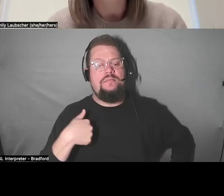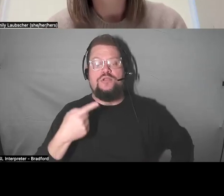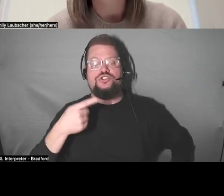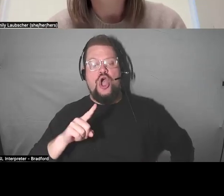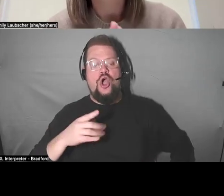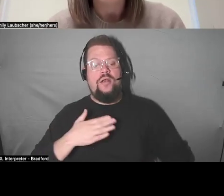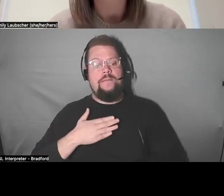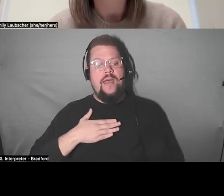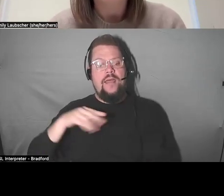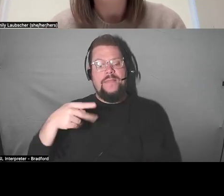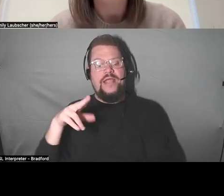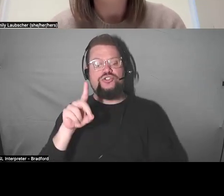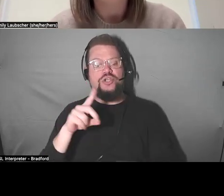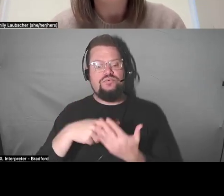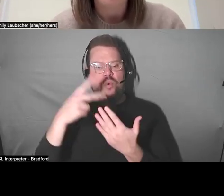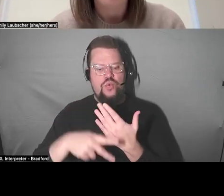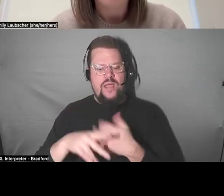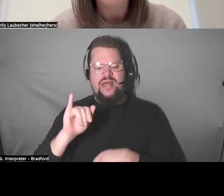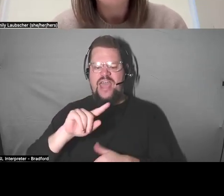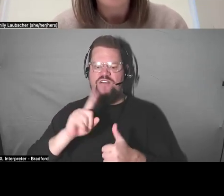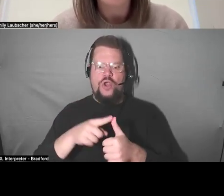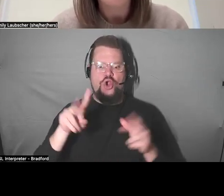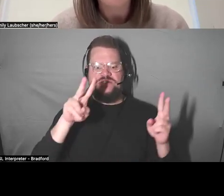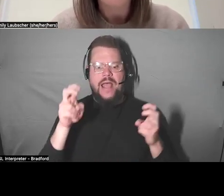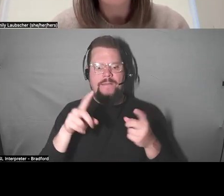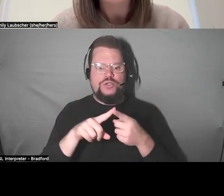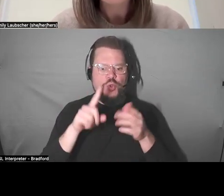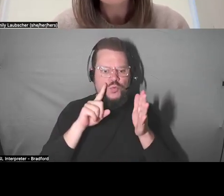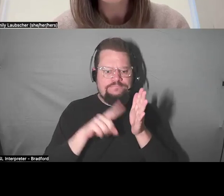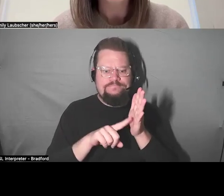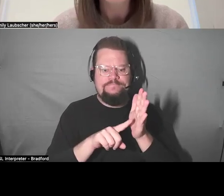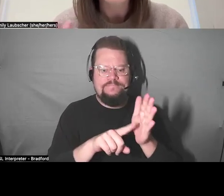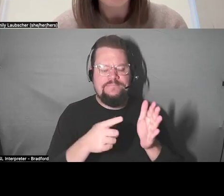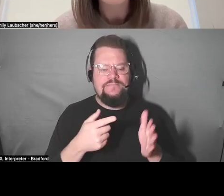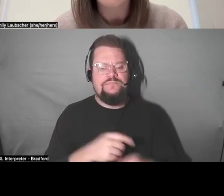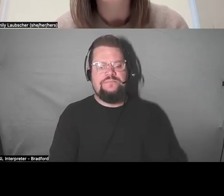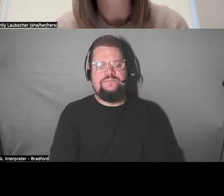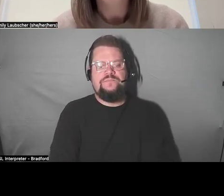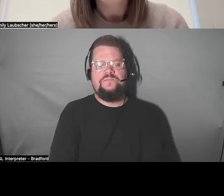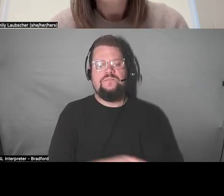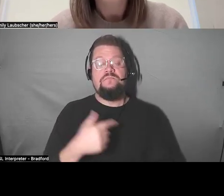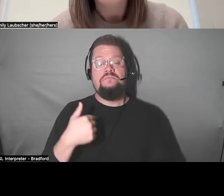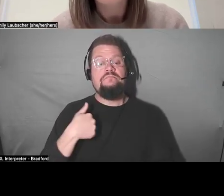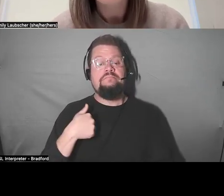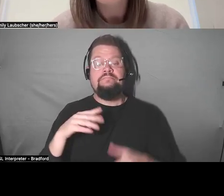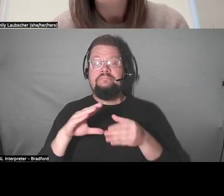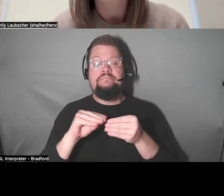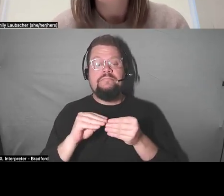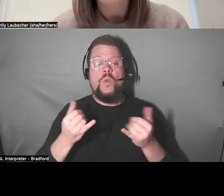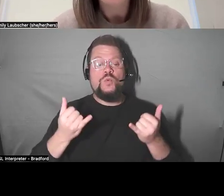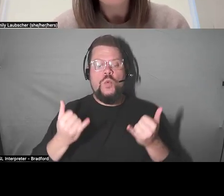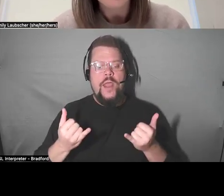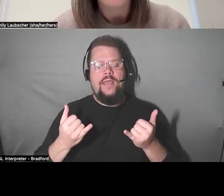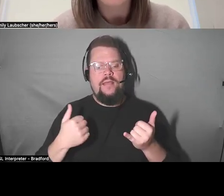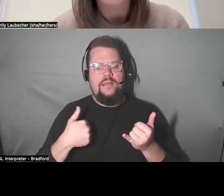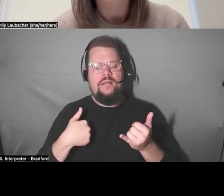doctoral program, that was the first topic that I knew I wanted to tackle. So my talk today attempts to explore what